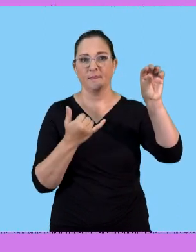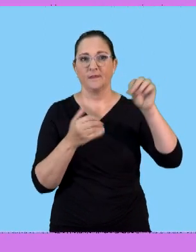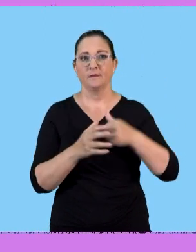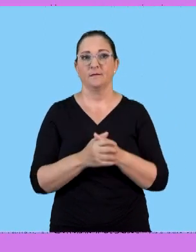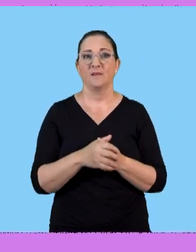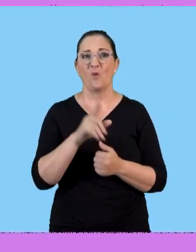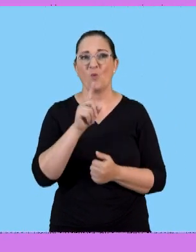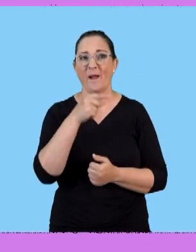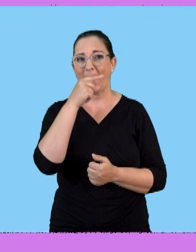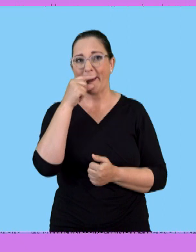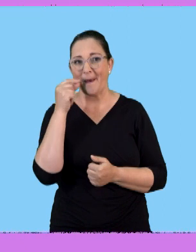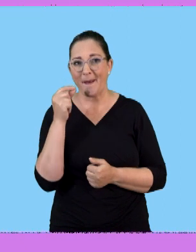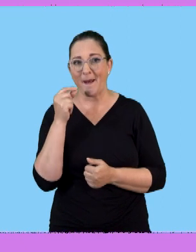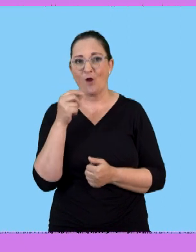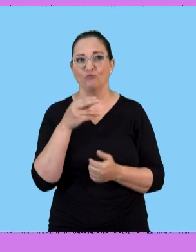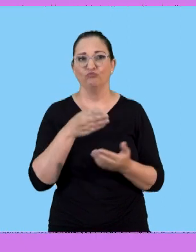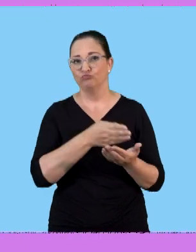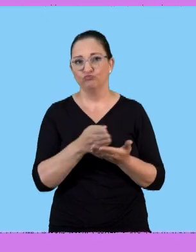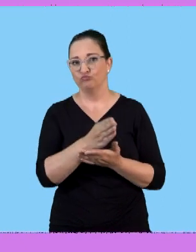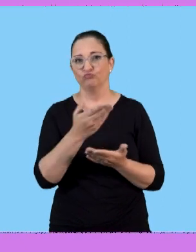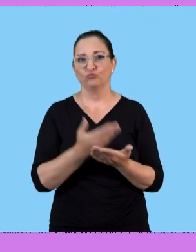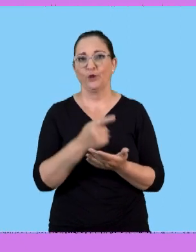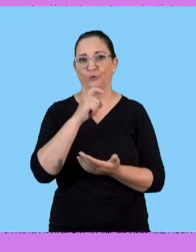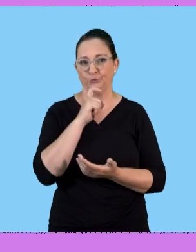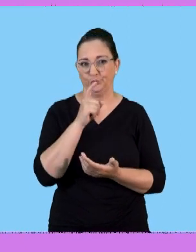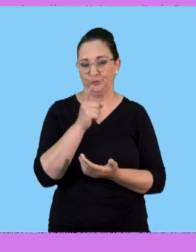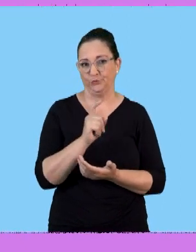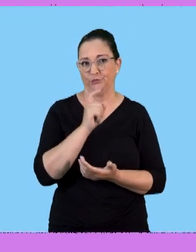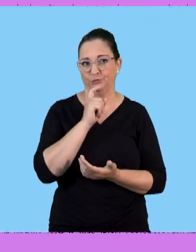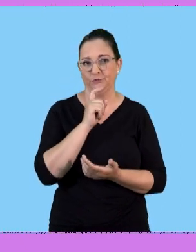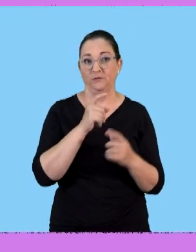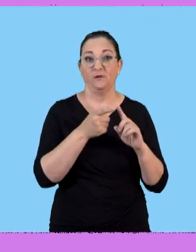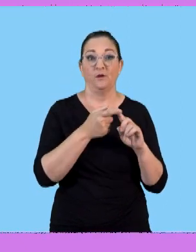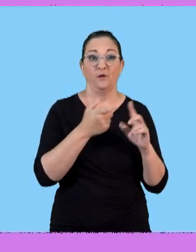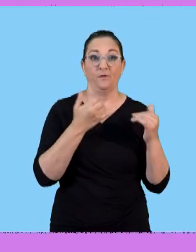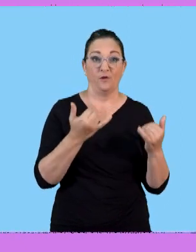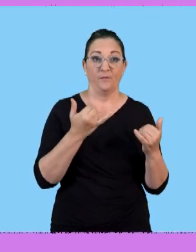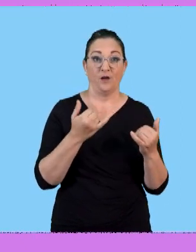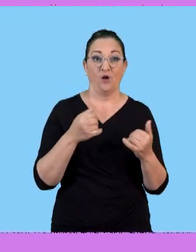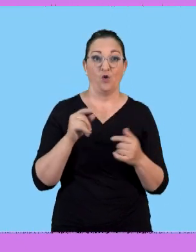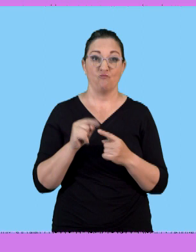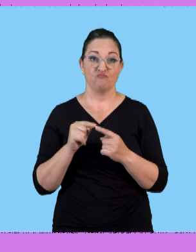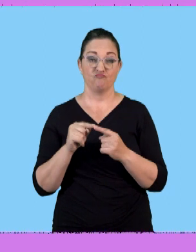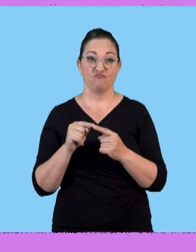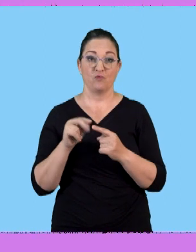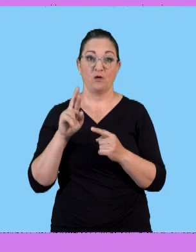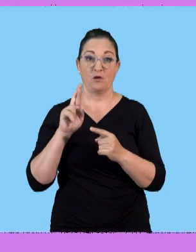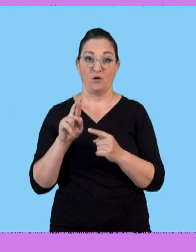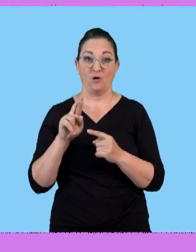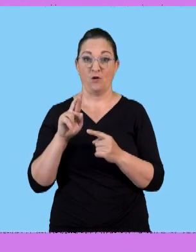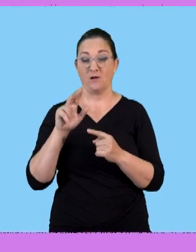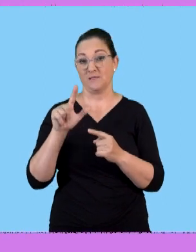the names, right, of the routes that we can use? So looking at this from Uitenhage, I can travel on